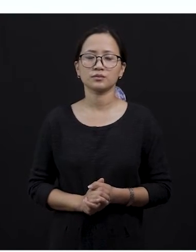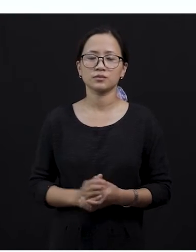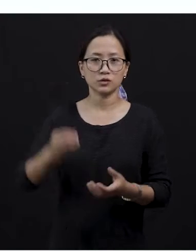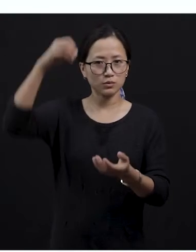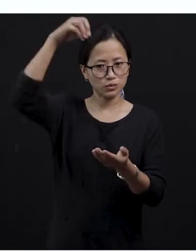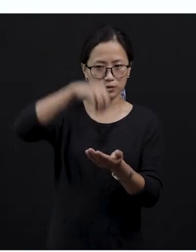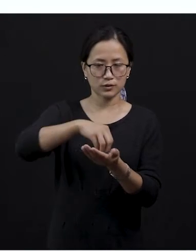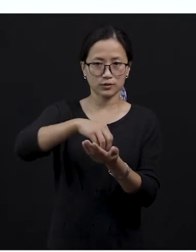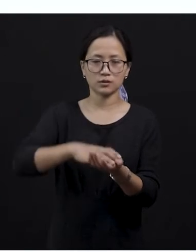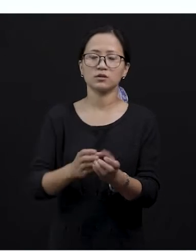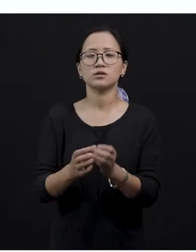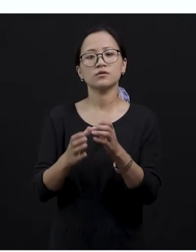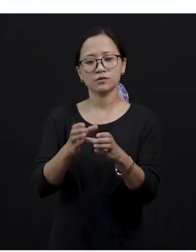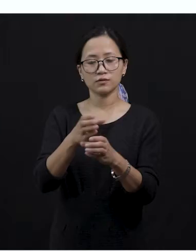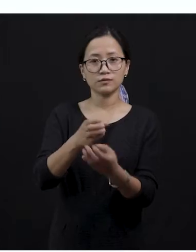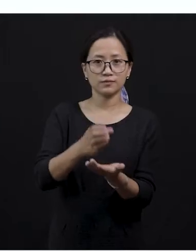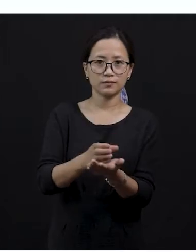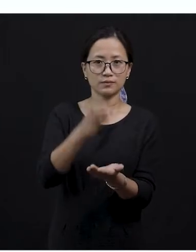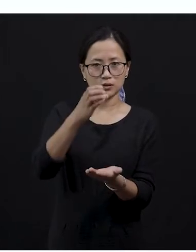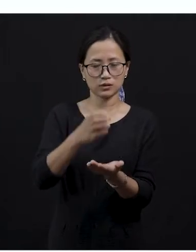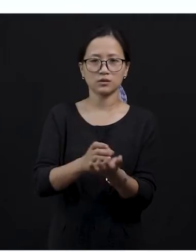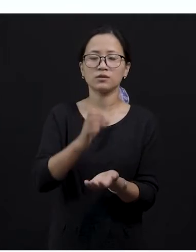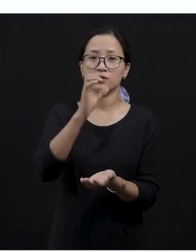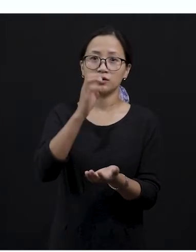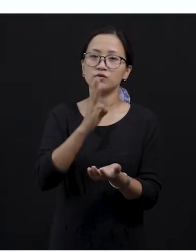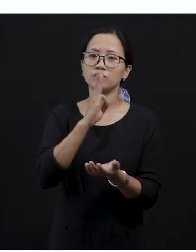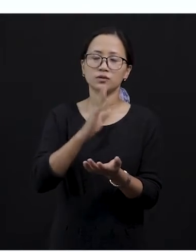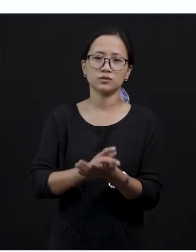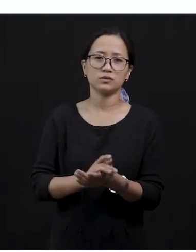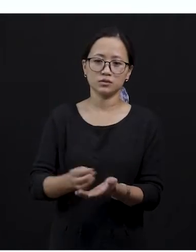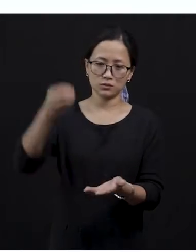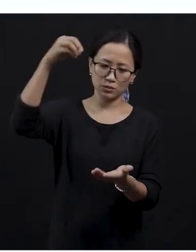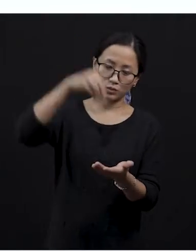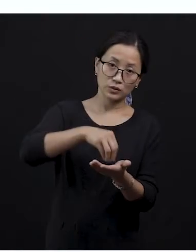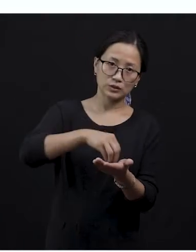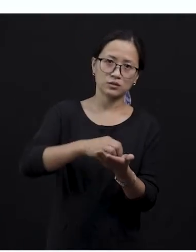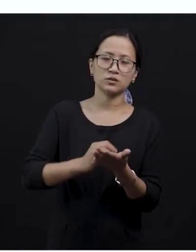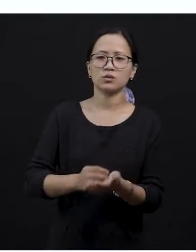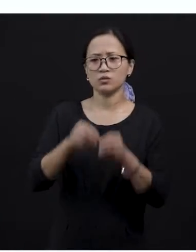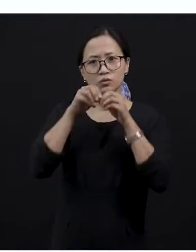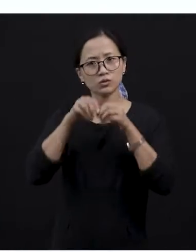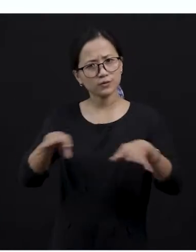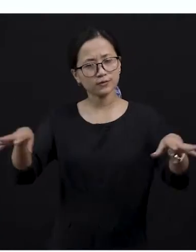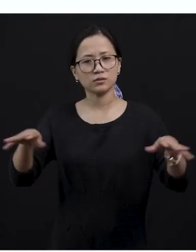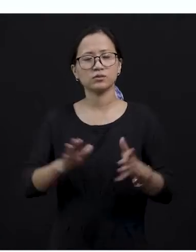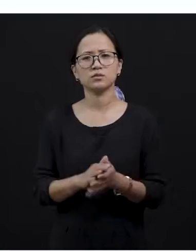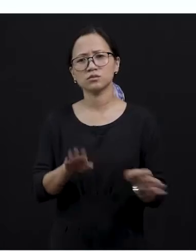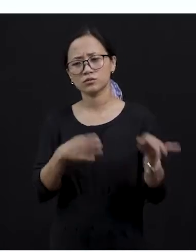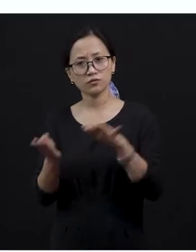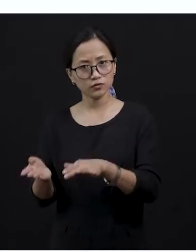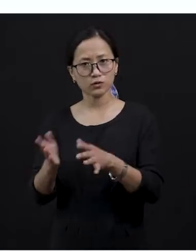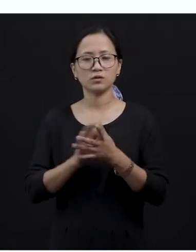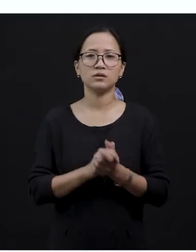this glass of water, then again the water spills. Yes or no? If you put, that means